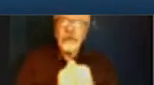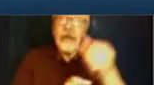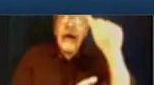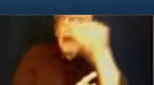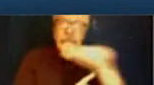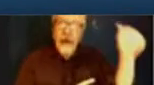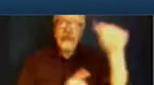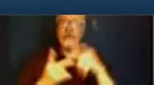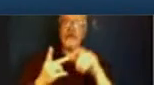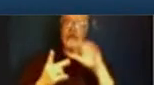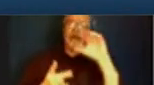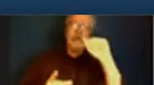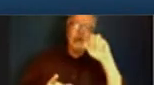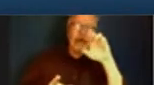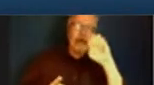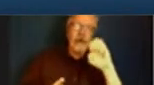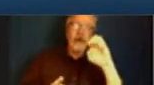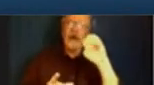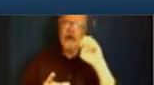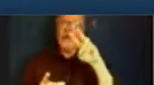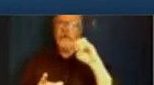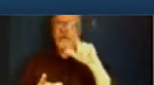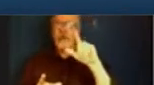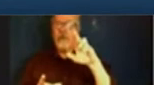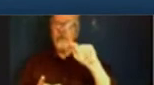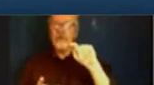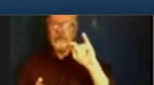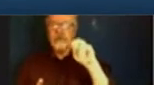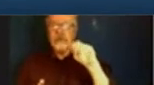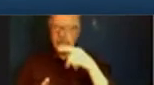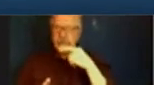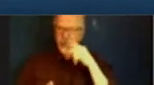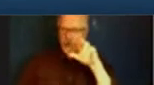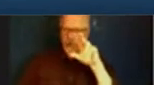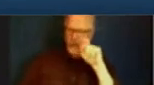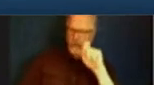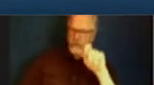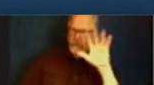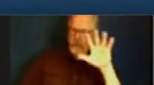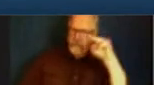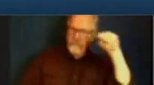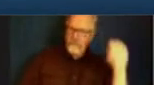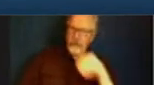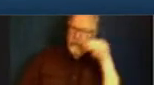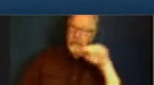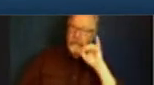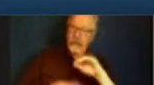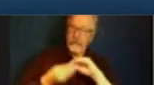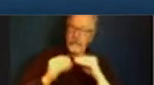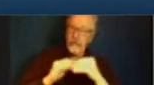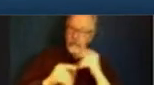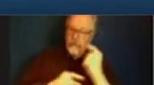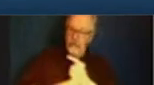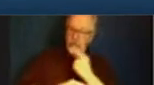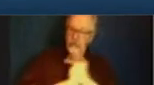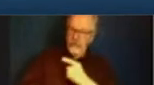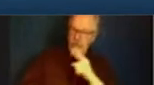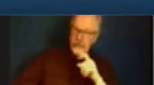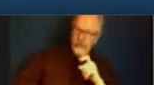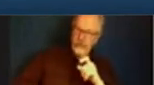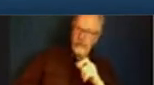think allocating 3.5 million test kits is appropriate. Clearly, that's a large majority of where these tests to the states will be